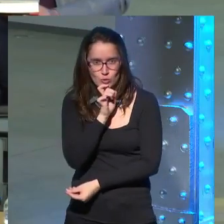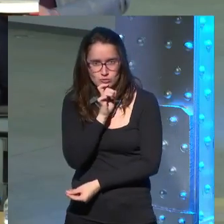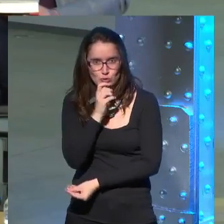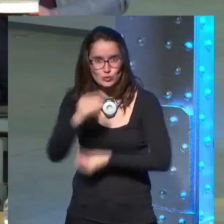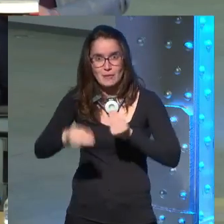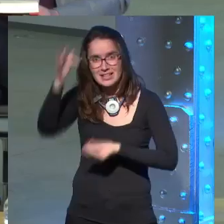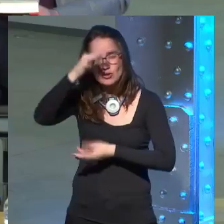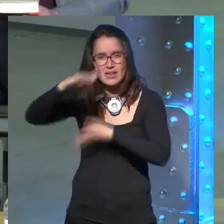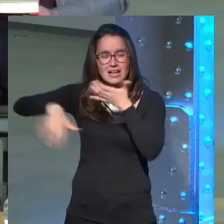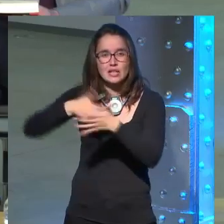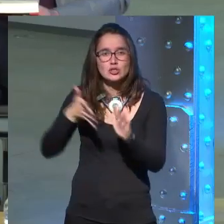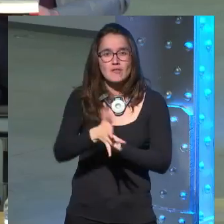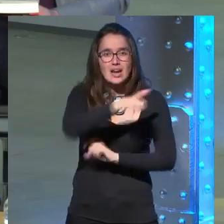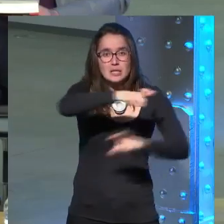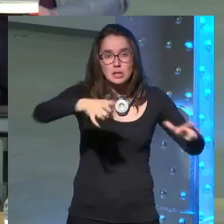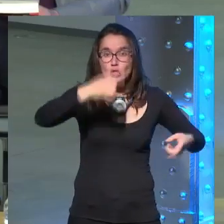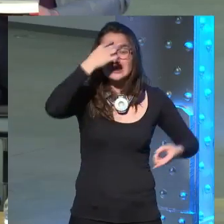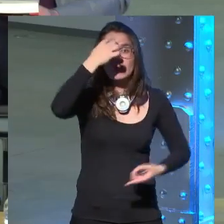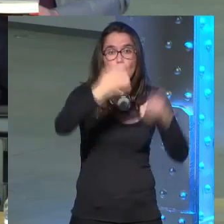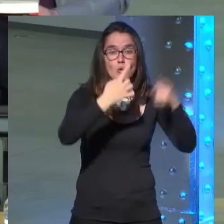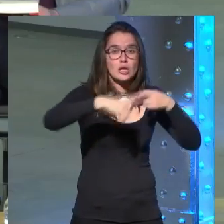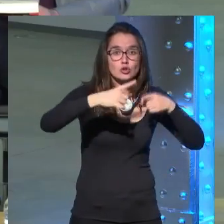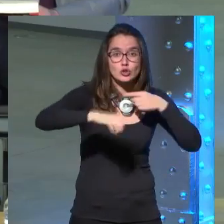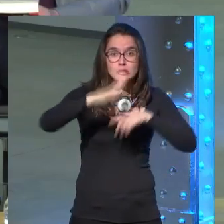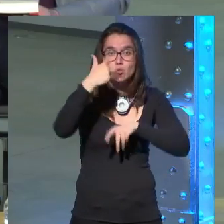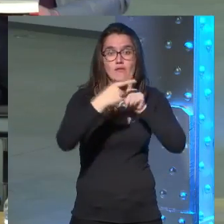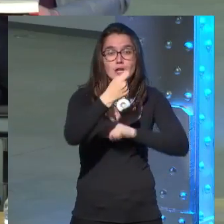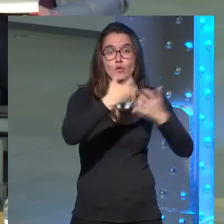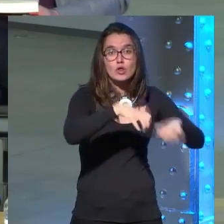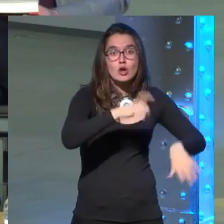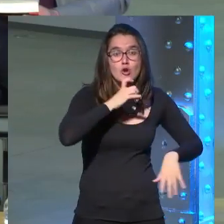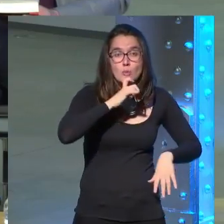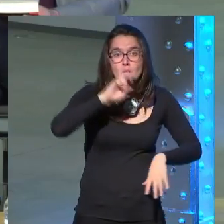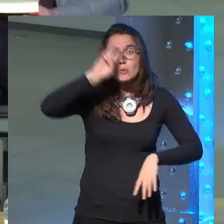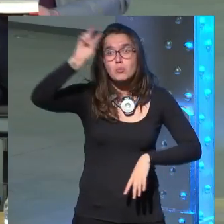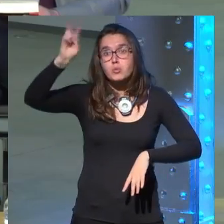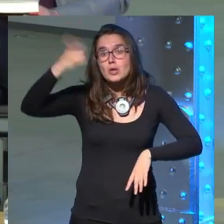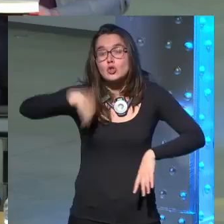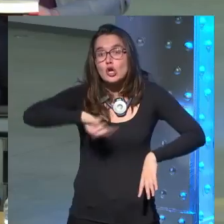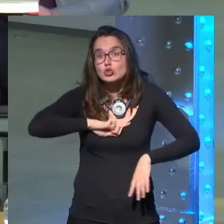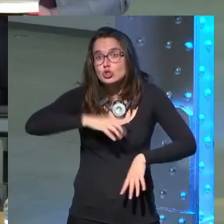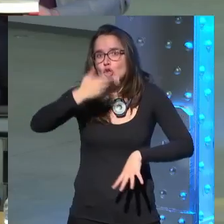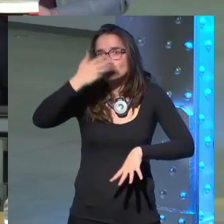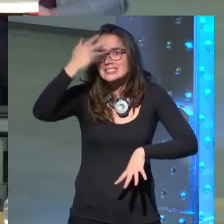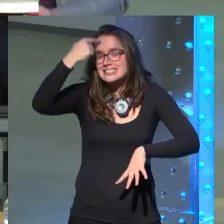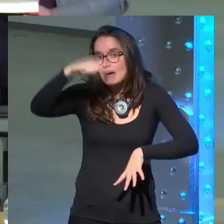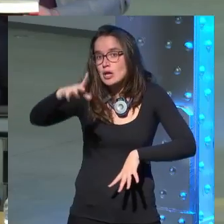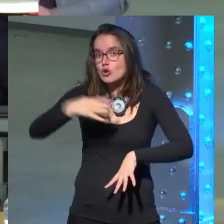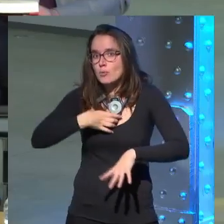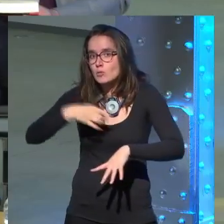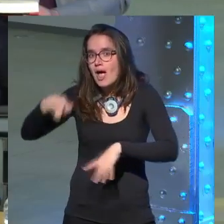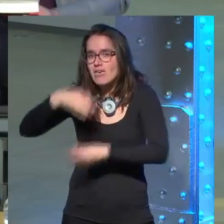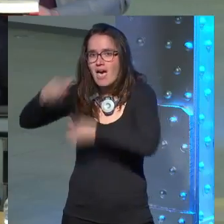you can sort of tinker with the universe and make it do things which humans will not be able to observe. And it's